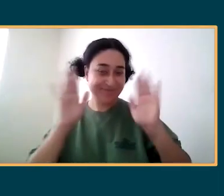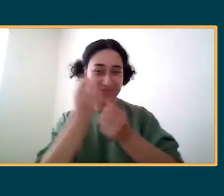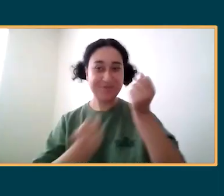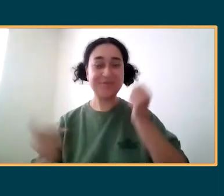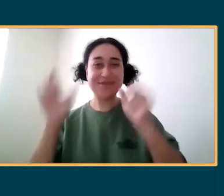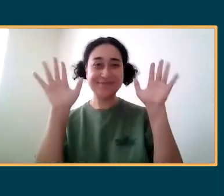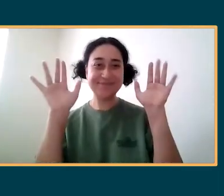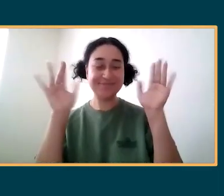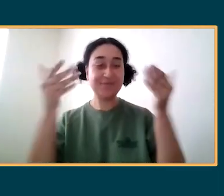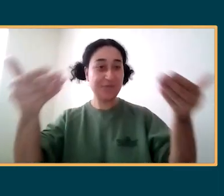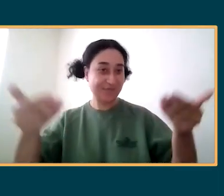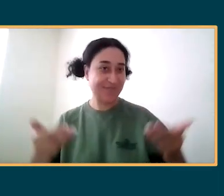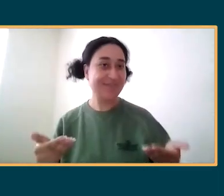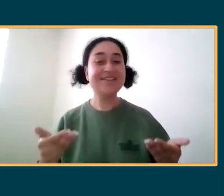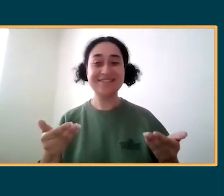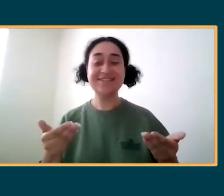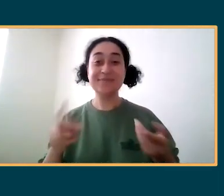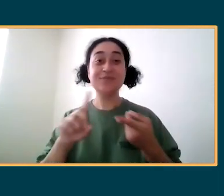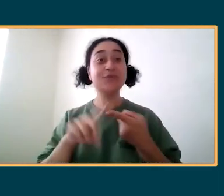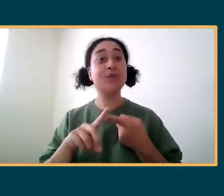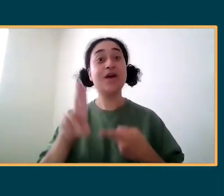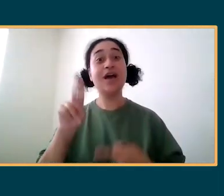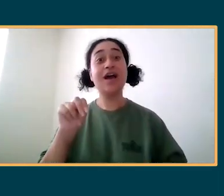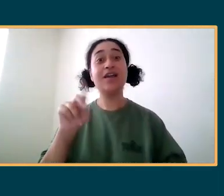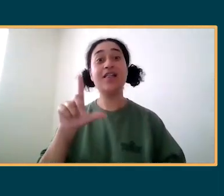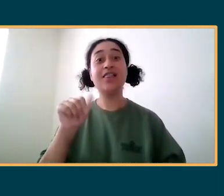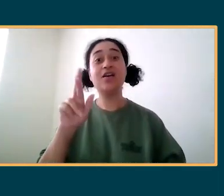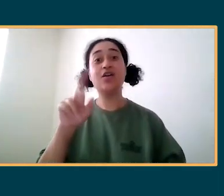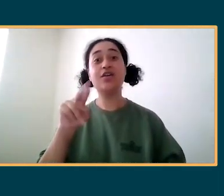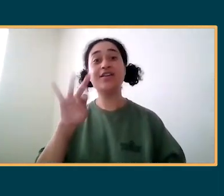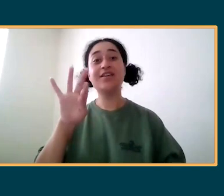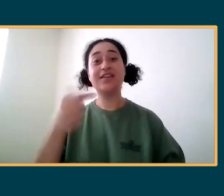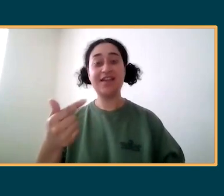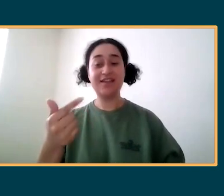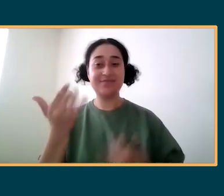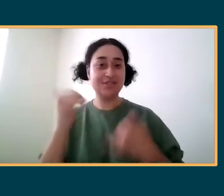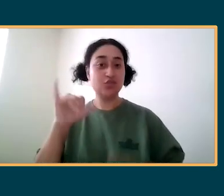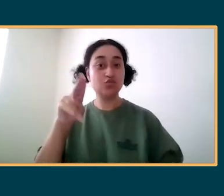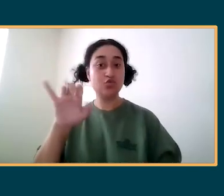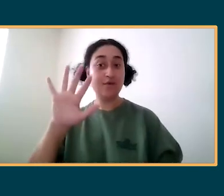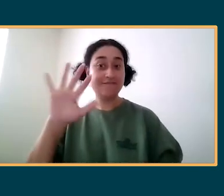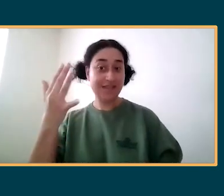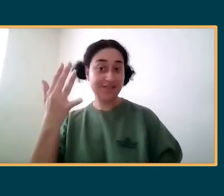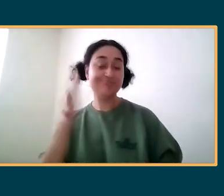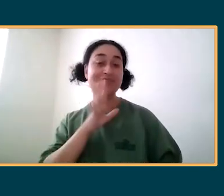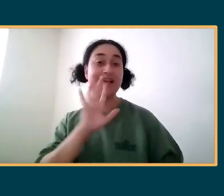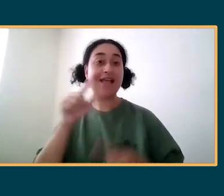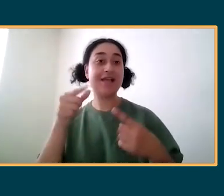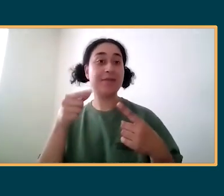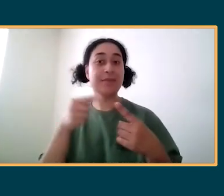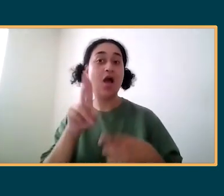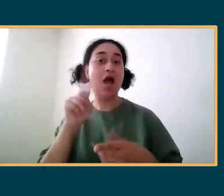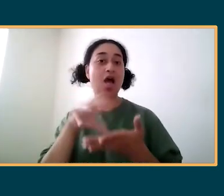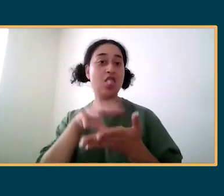Welcome, welcome, welcome, everybody. Welcome to Unlearning today, this June 5th, where we